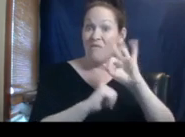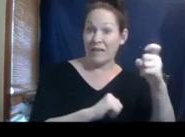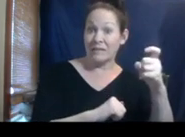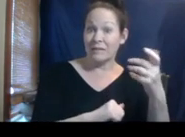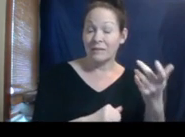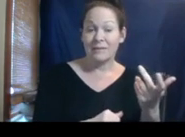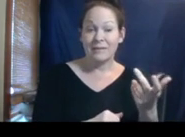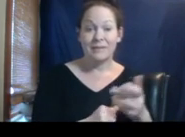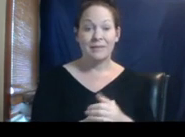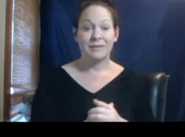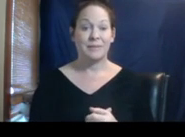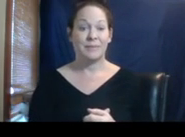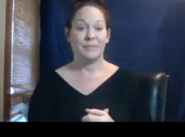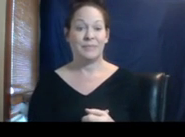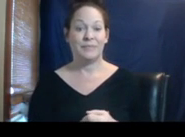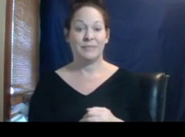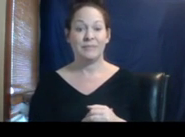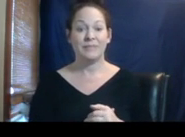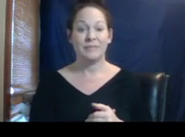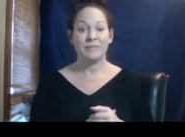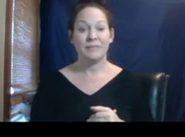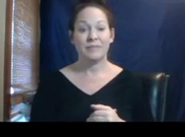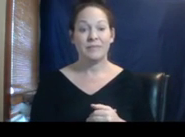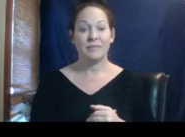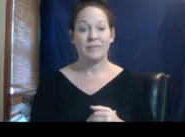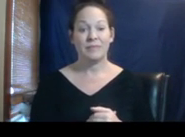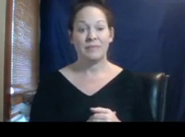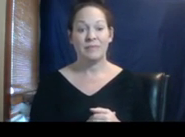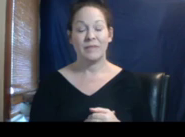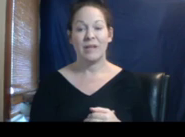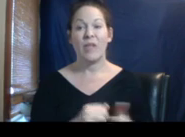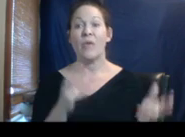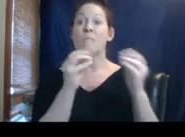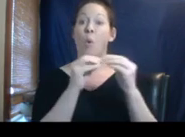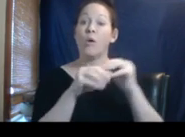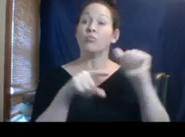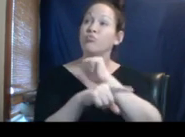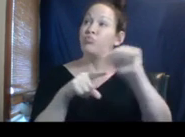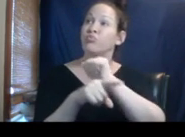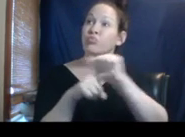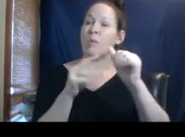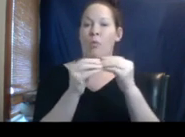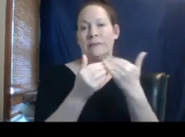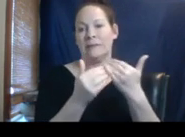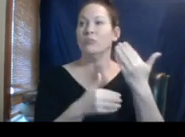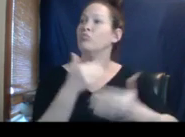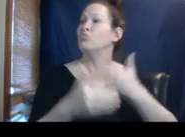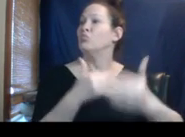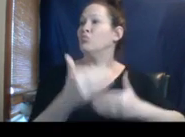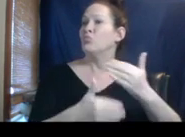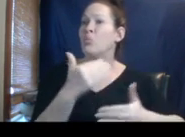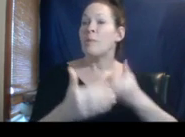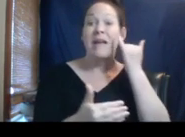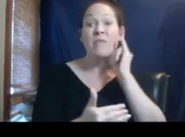It's hard because when you do more and more of these problems, it's harder to make a mistake. But I have found making a mistake and